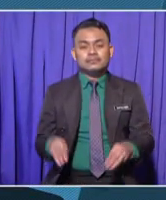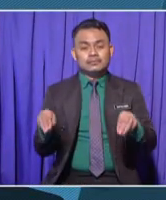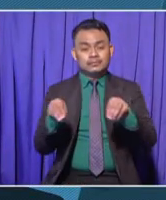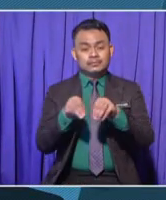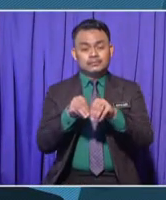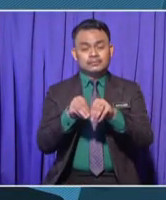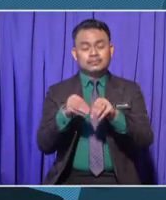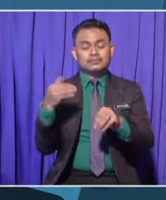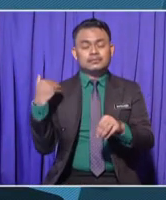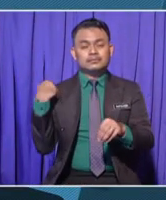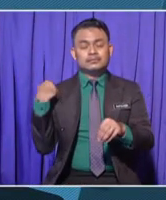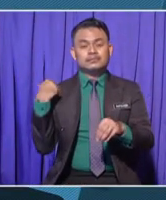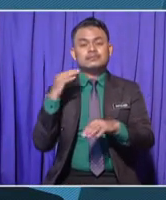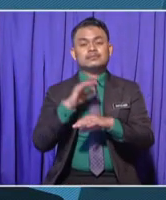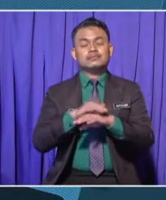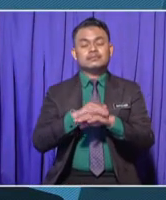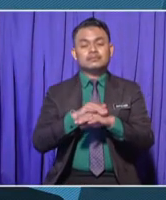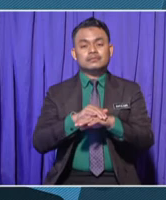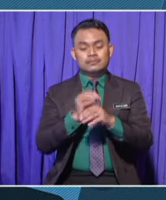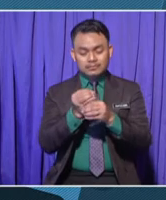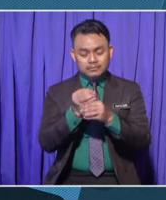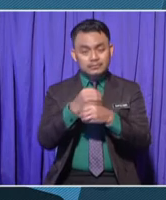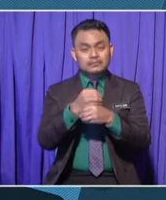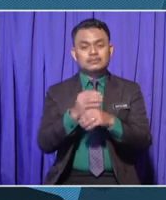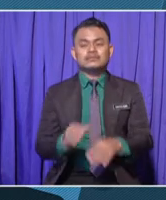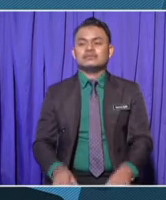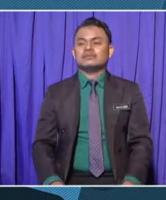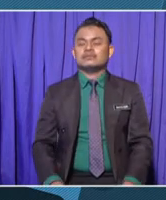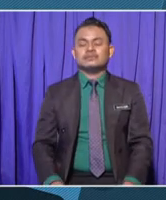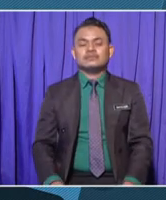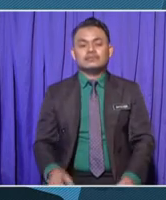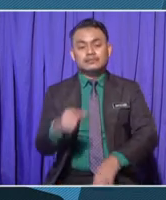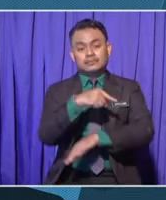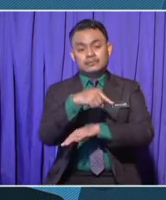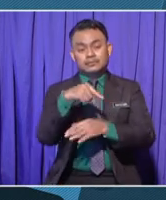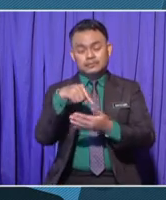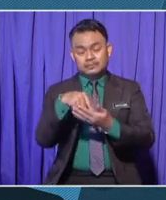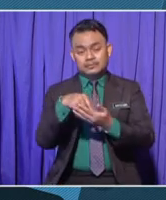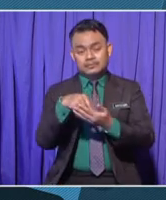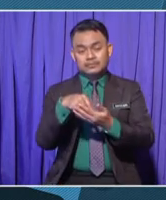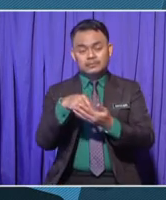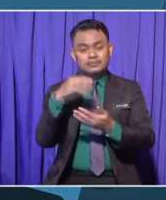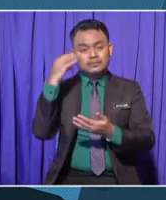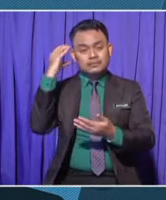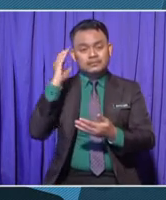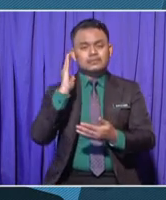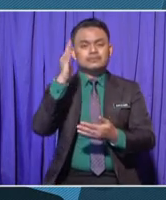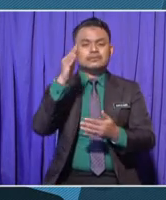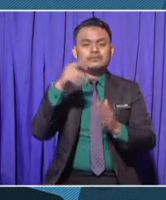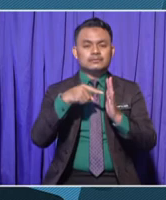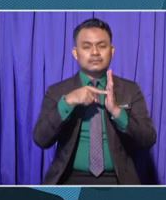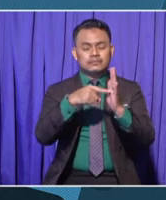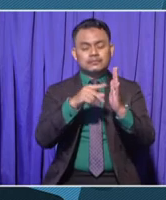Magnets come in various shapes. Today, I will show the 6